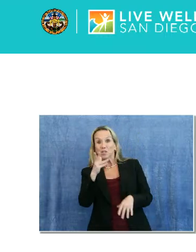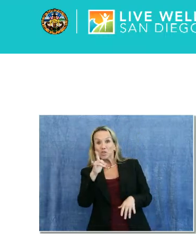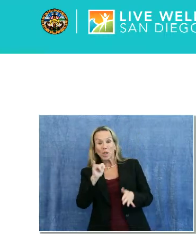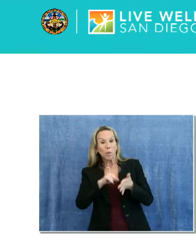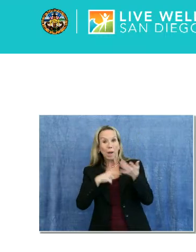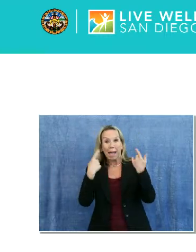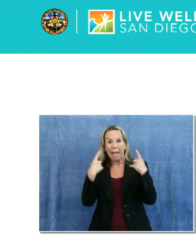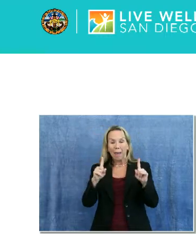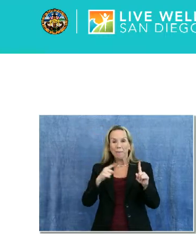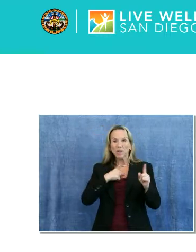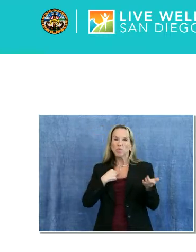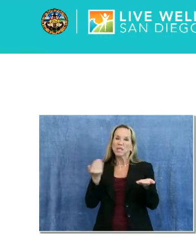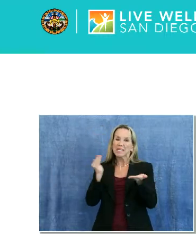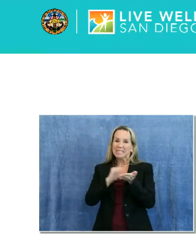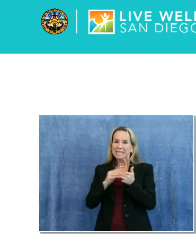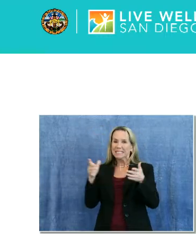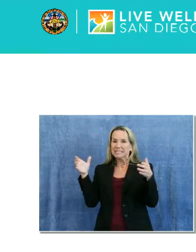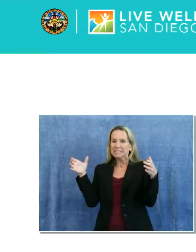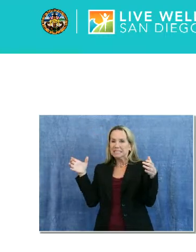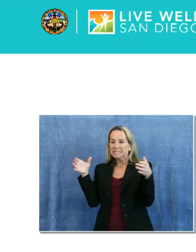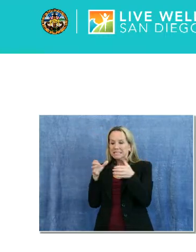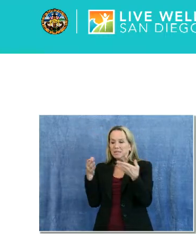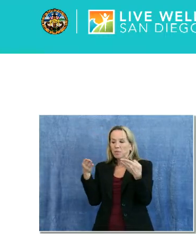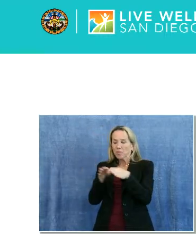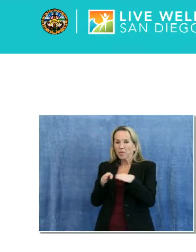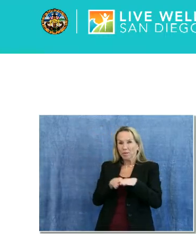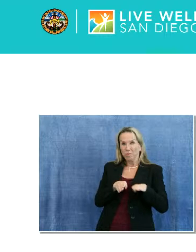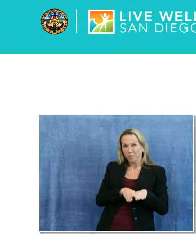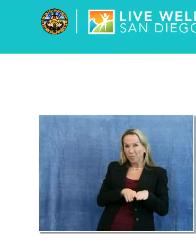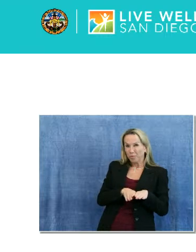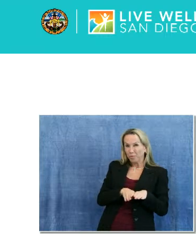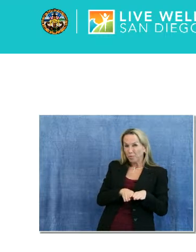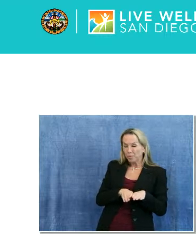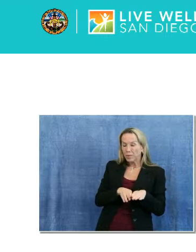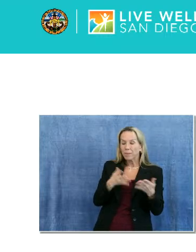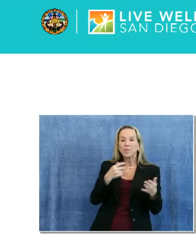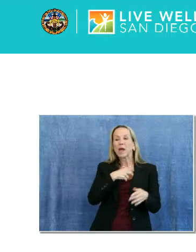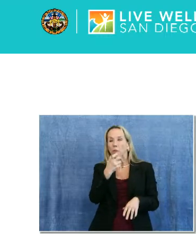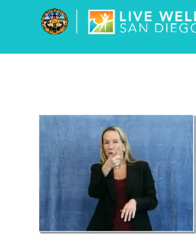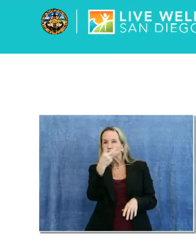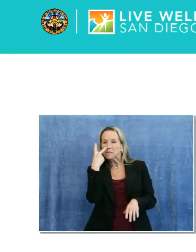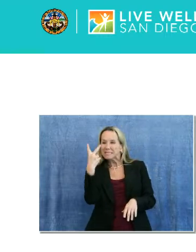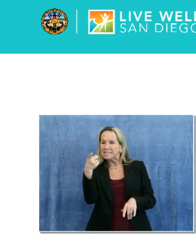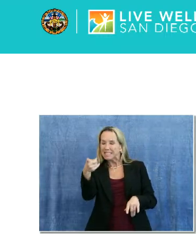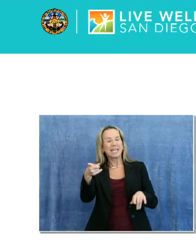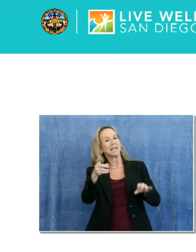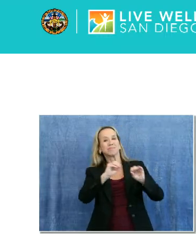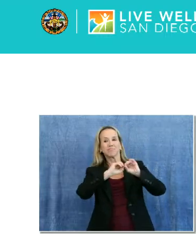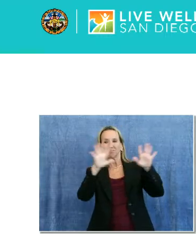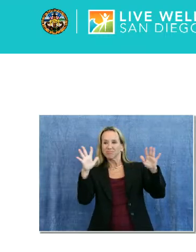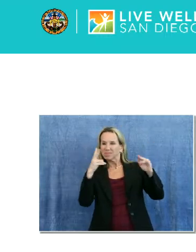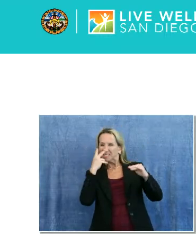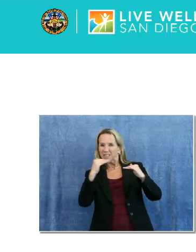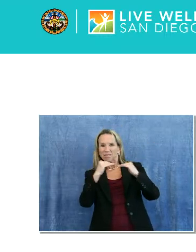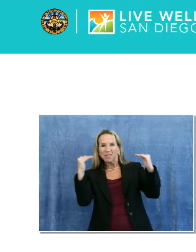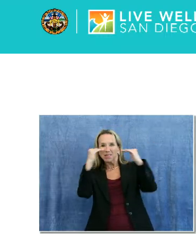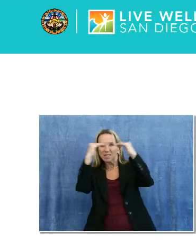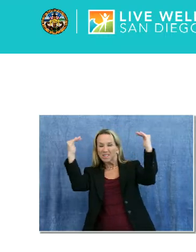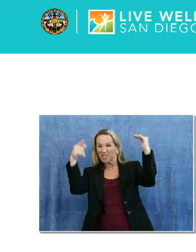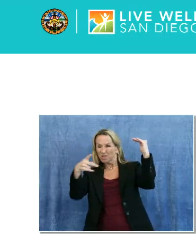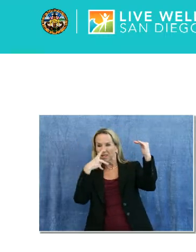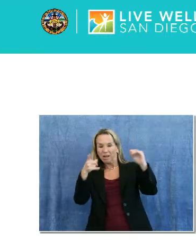had to restrict and dial back. And we just wanted to show the stratification of the various